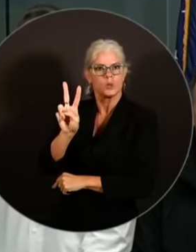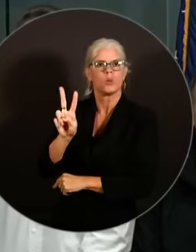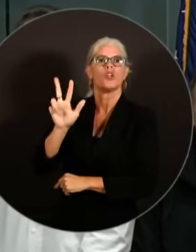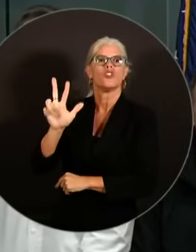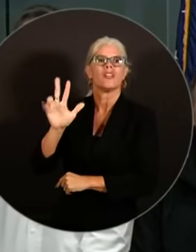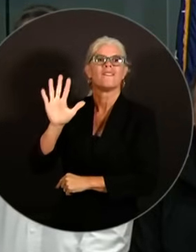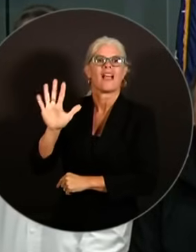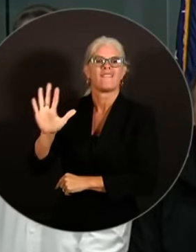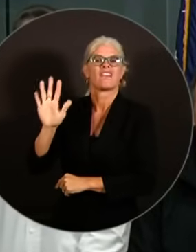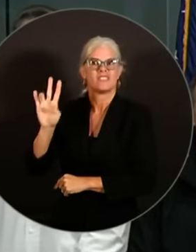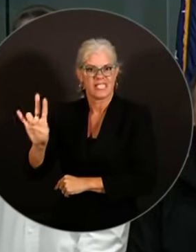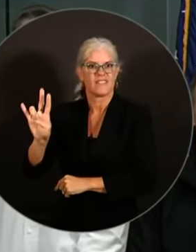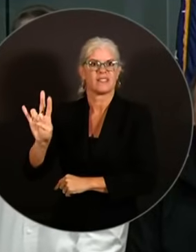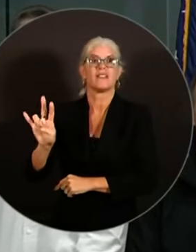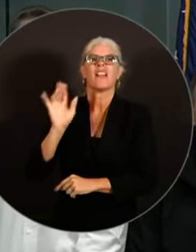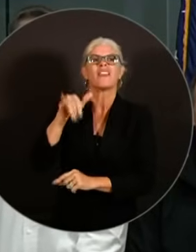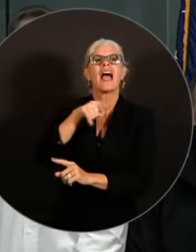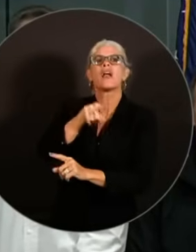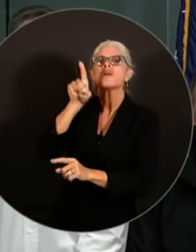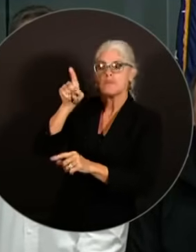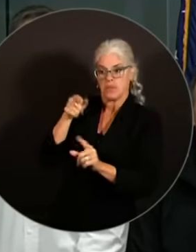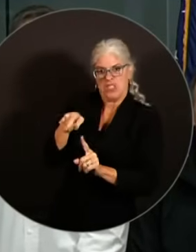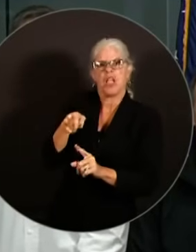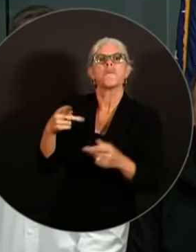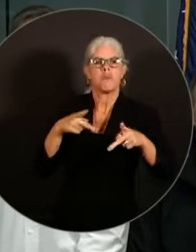English, Spanish, and Haitian Creole.